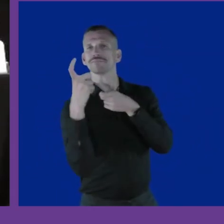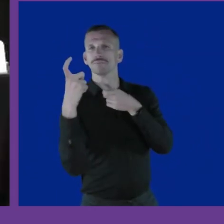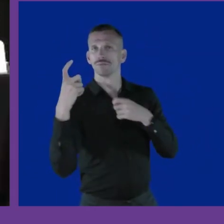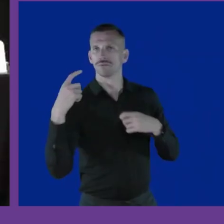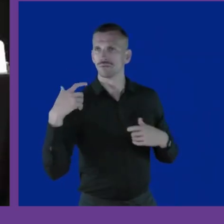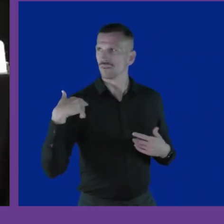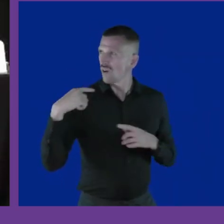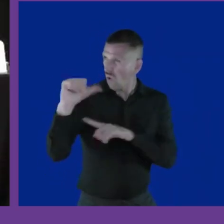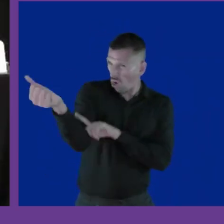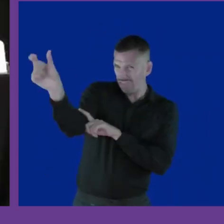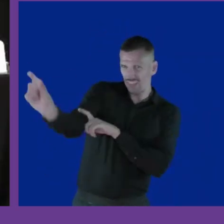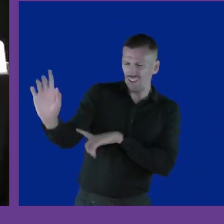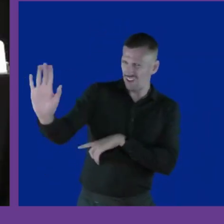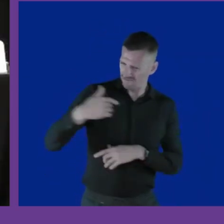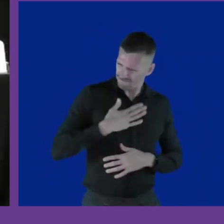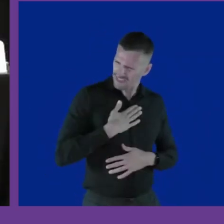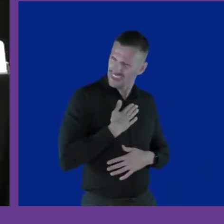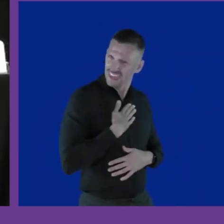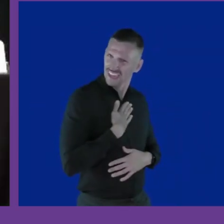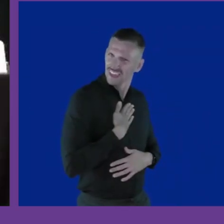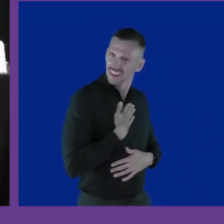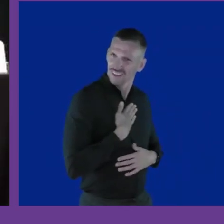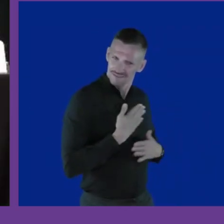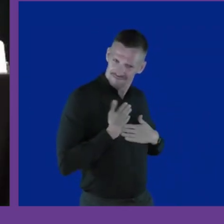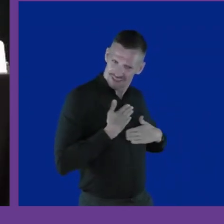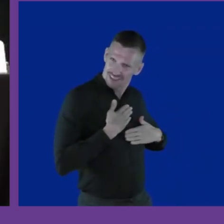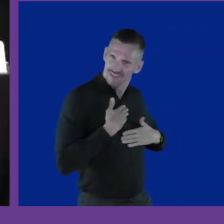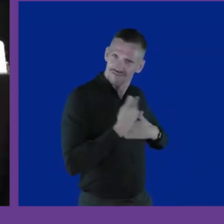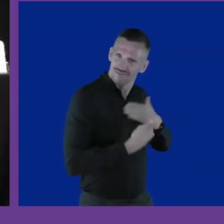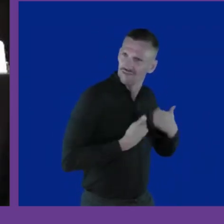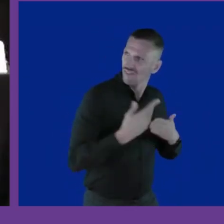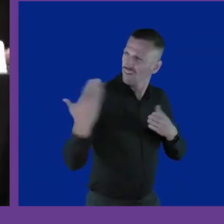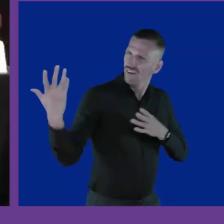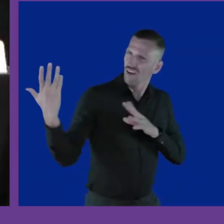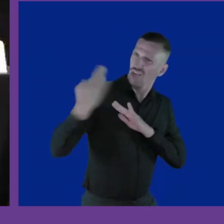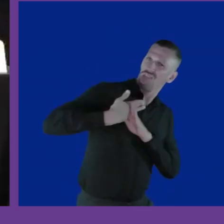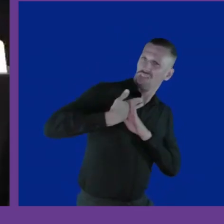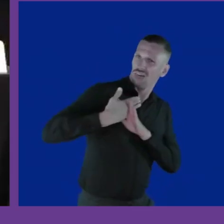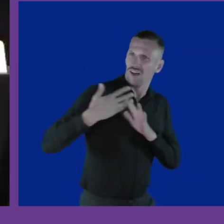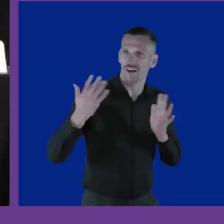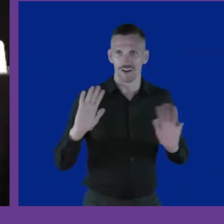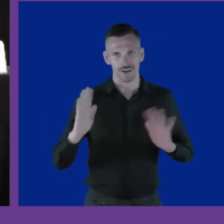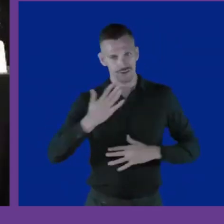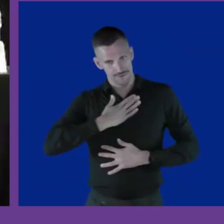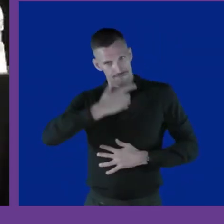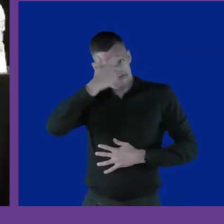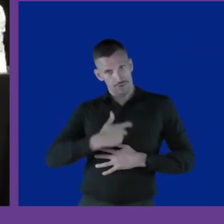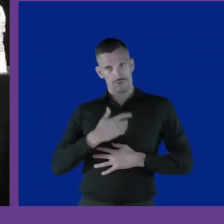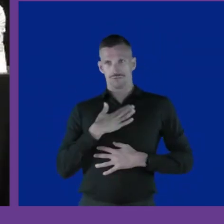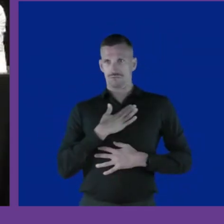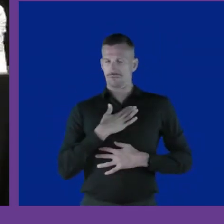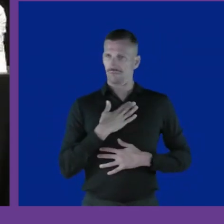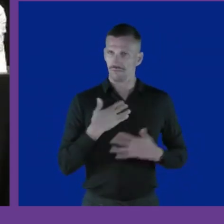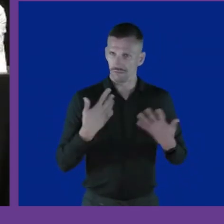has to be discussed, because I think we need autonomy, and if we can activate